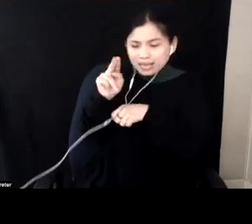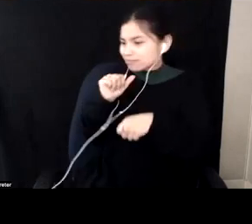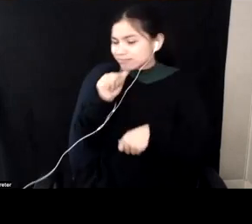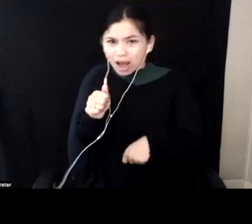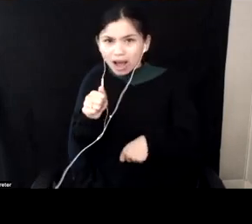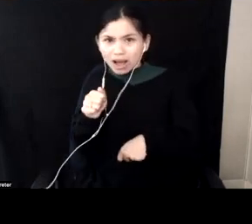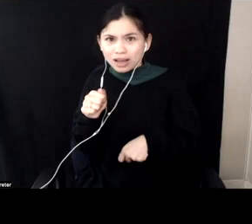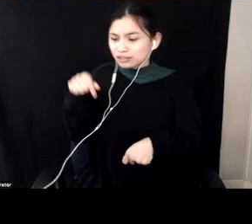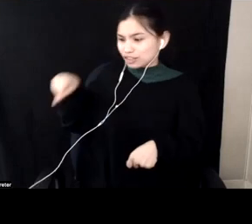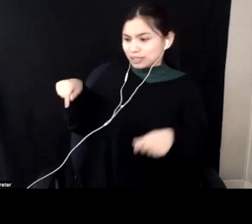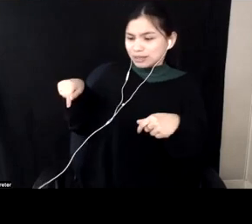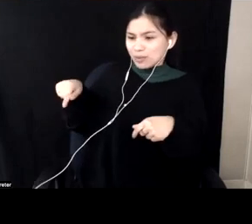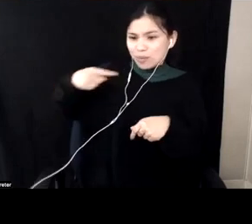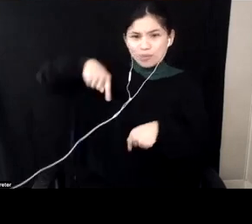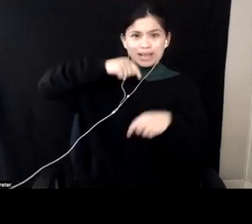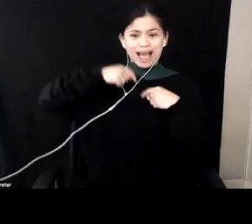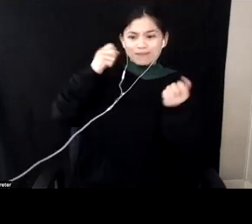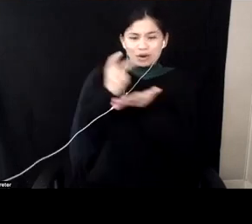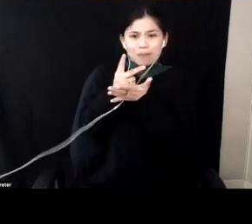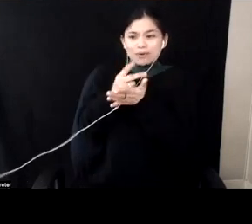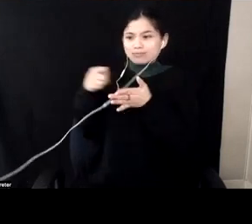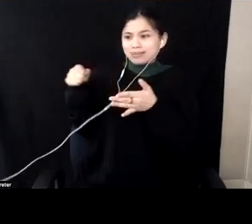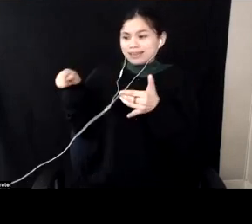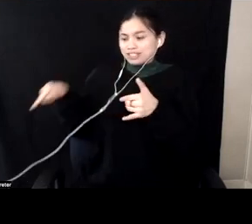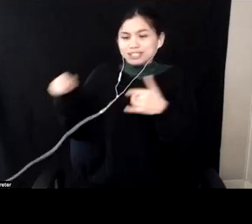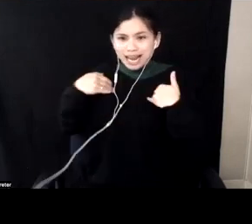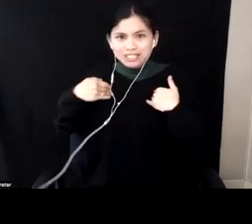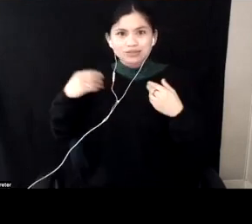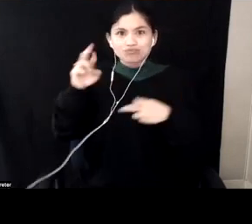a rich language and culture.